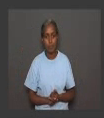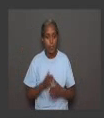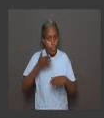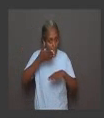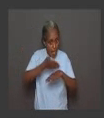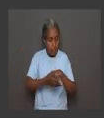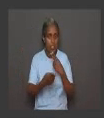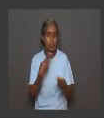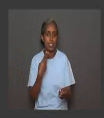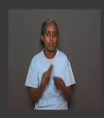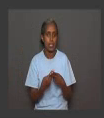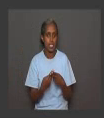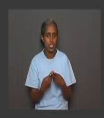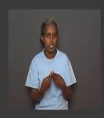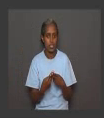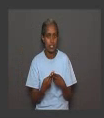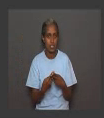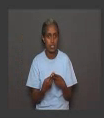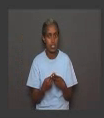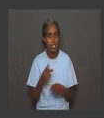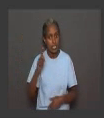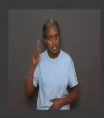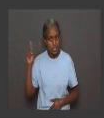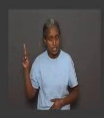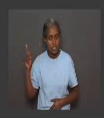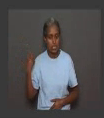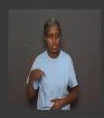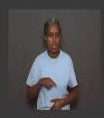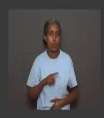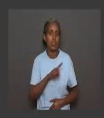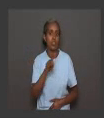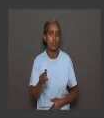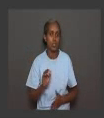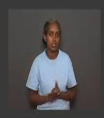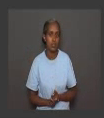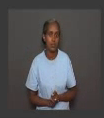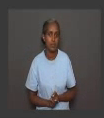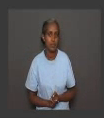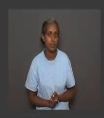After multiplication, this is our equation.